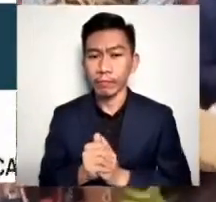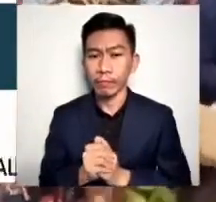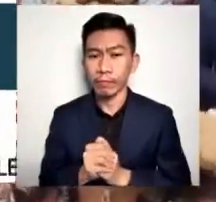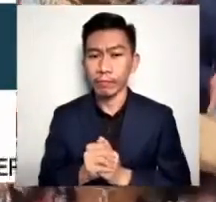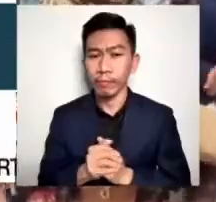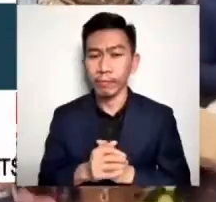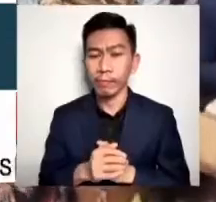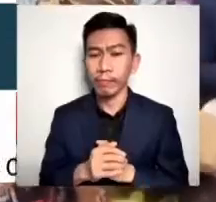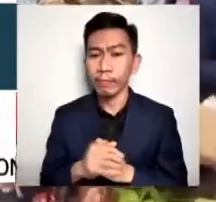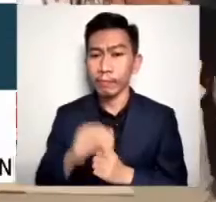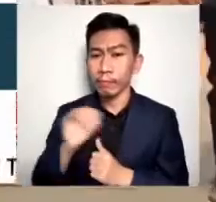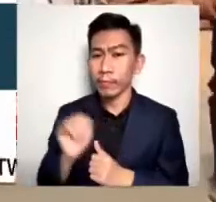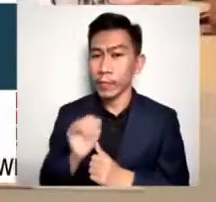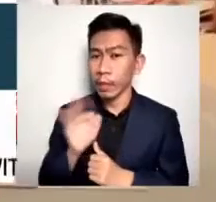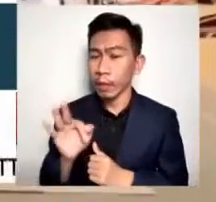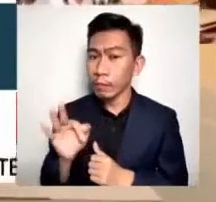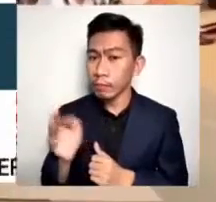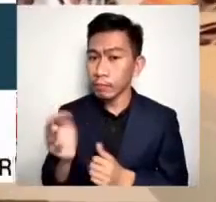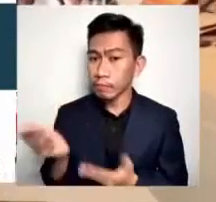Jeff?